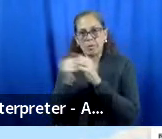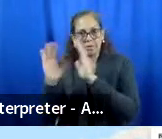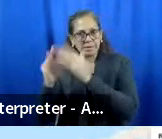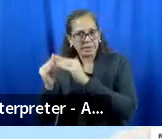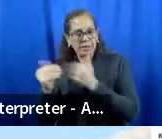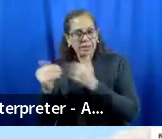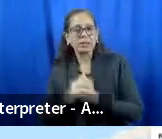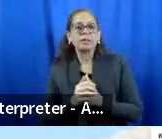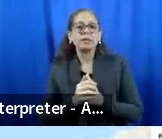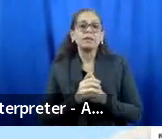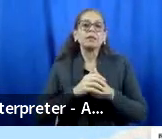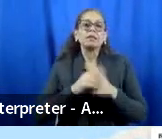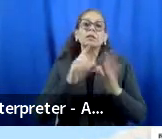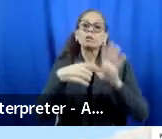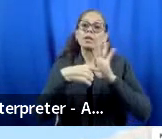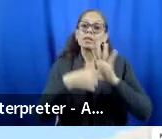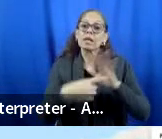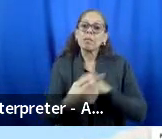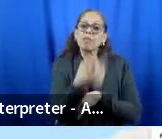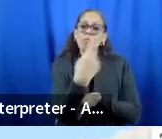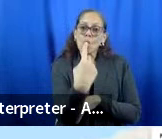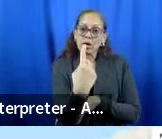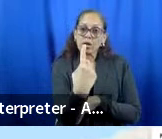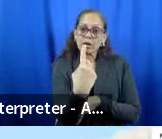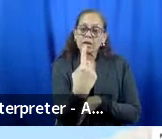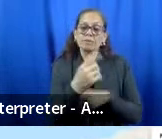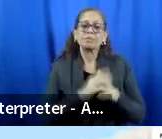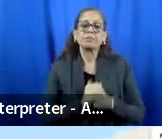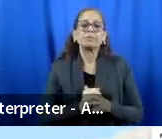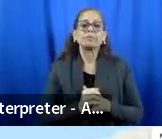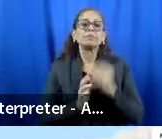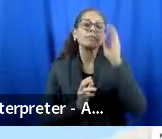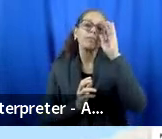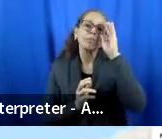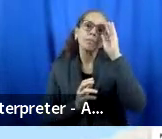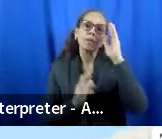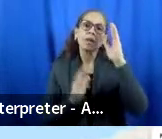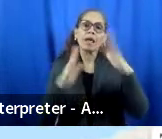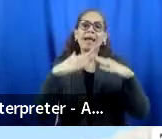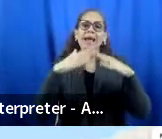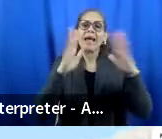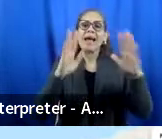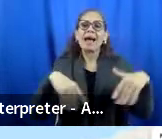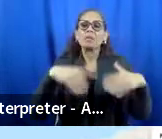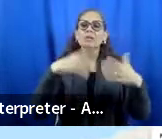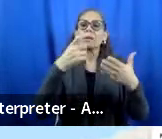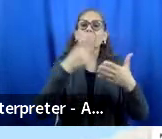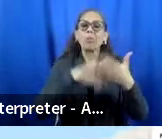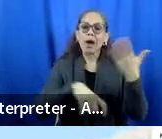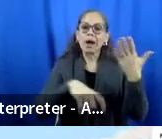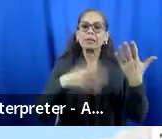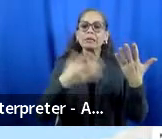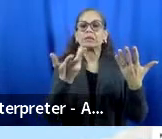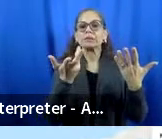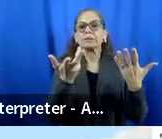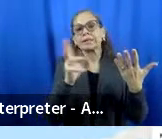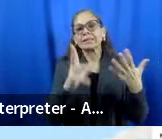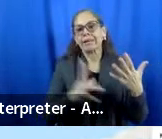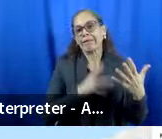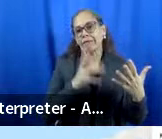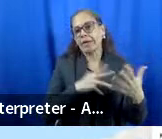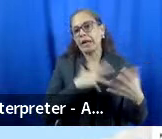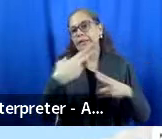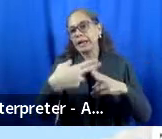again, we'll look at an example of one of these. Housing price appreciation, it's kind of a fancy name,